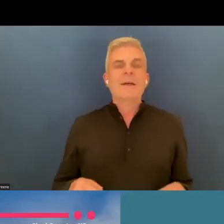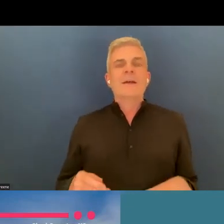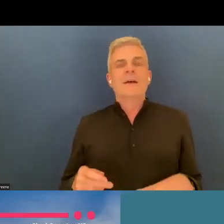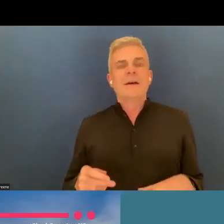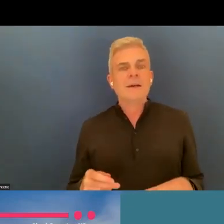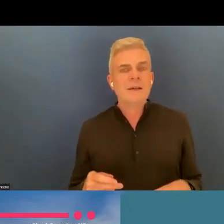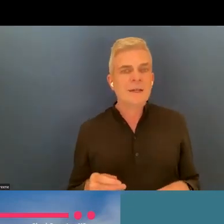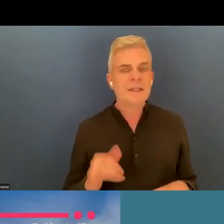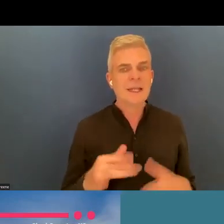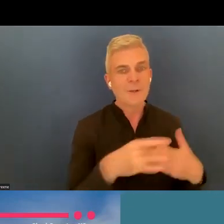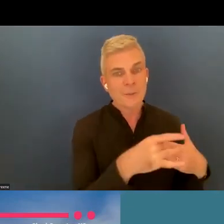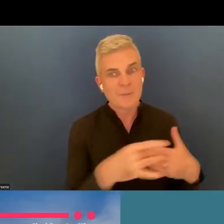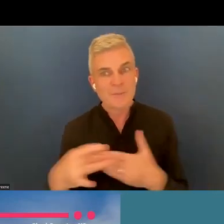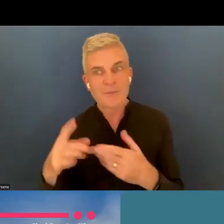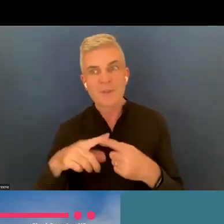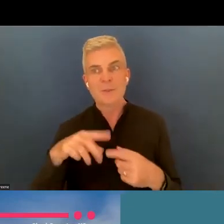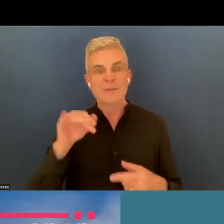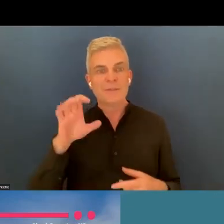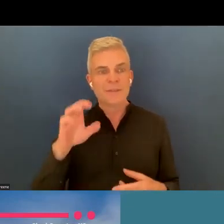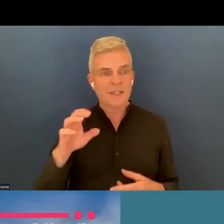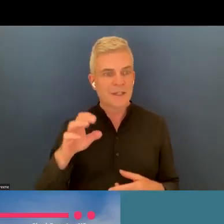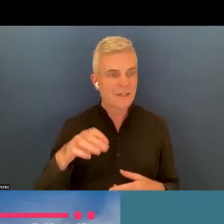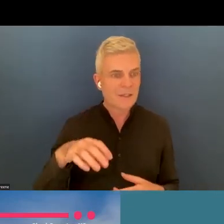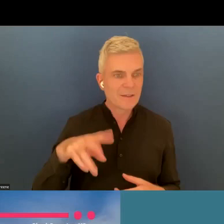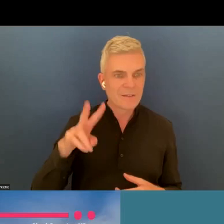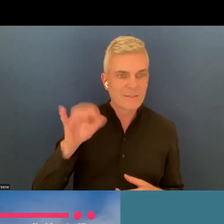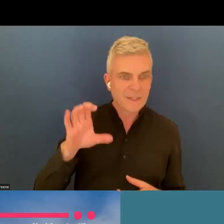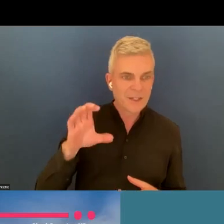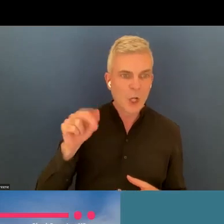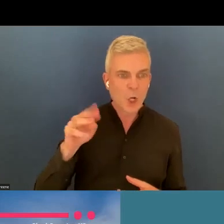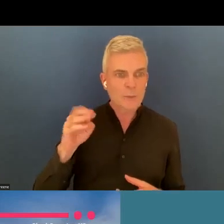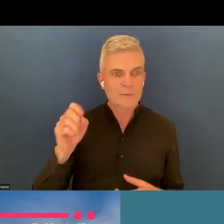We're going to get the strong talk intro music. What's the word?